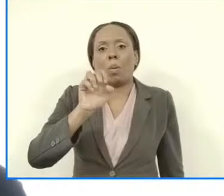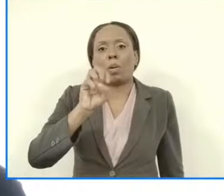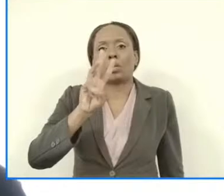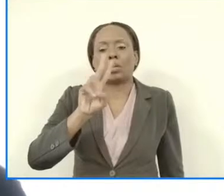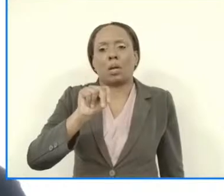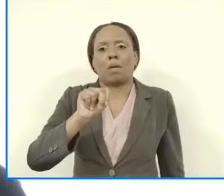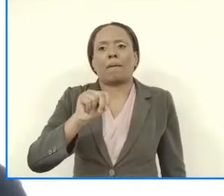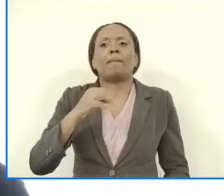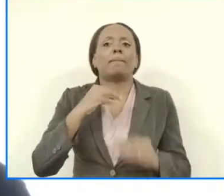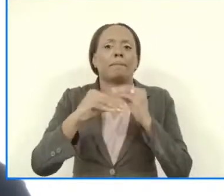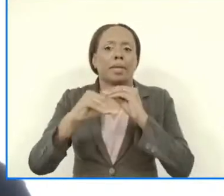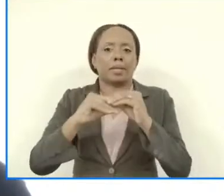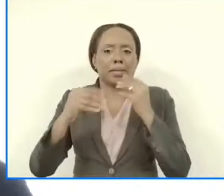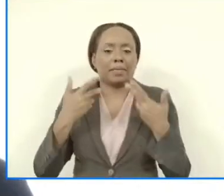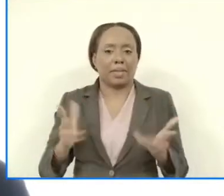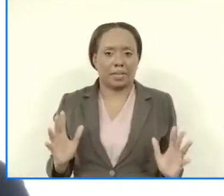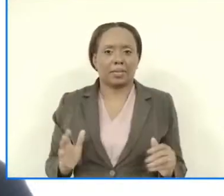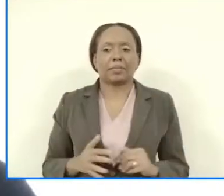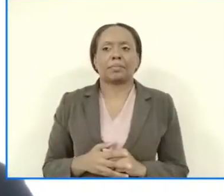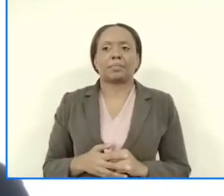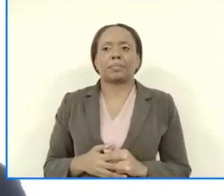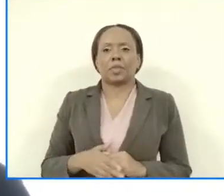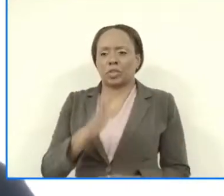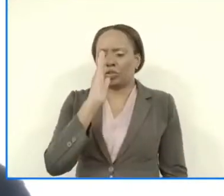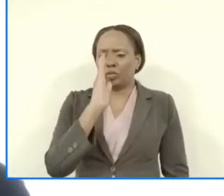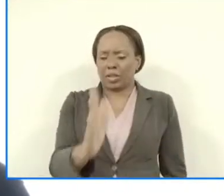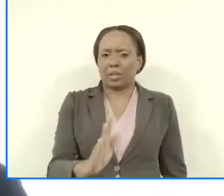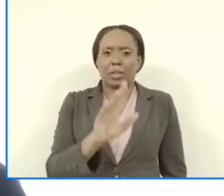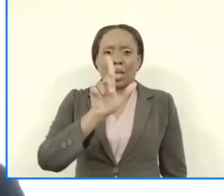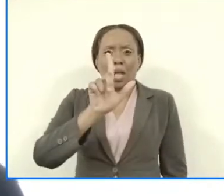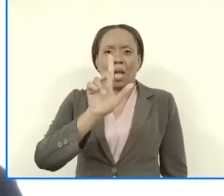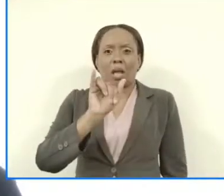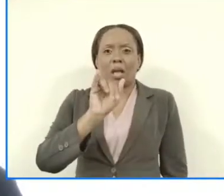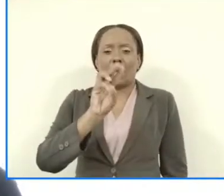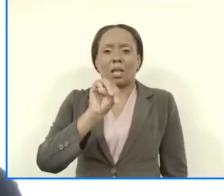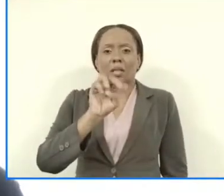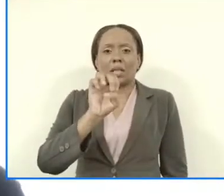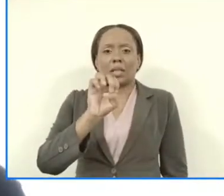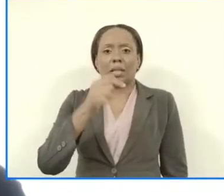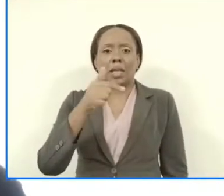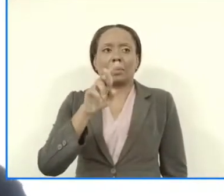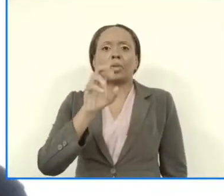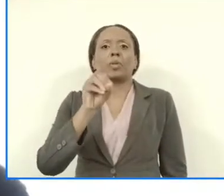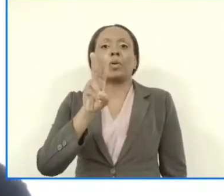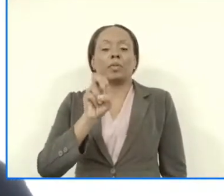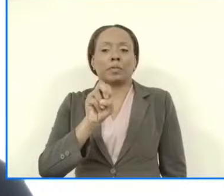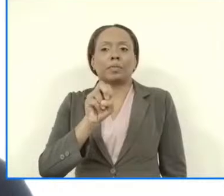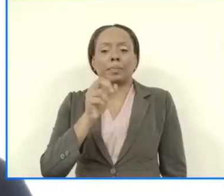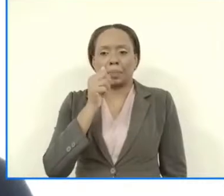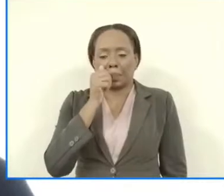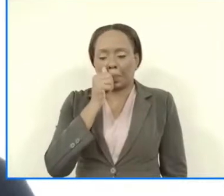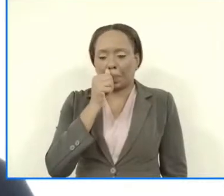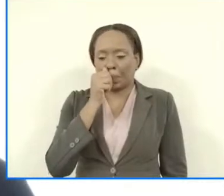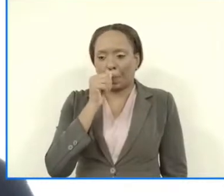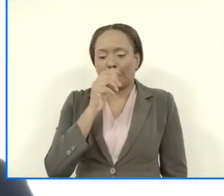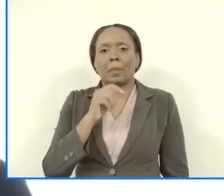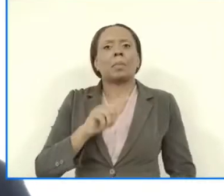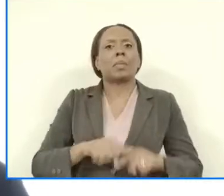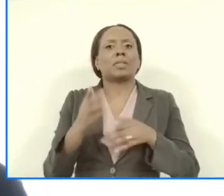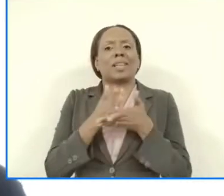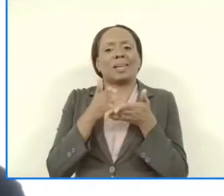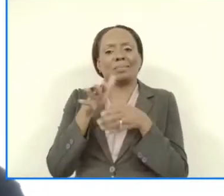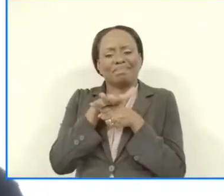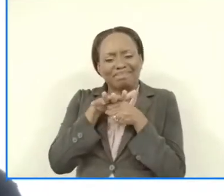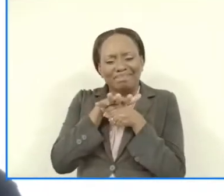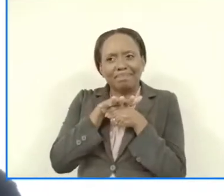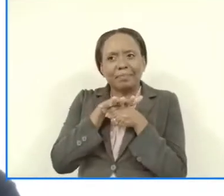down from Highway 2A, like down to Lime Grove and some of those areas adjacent. But there are some sections of Whole Town still that